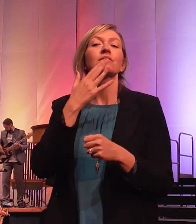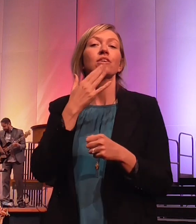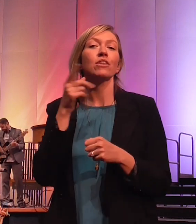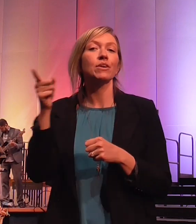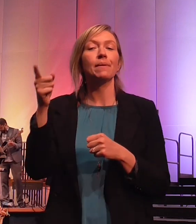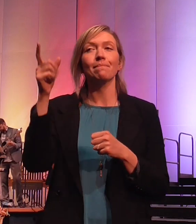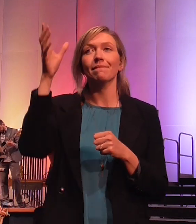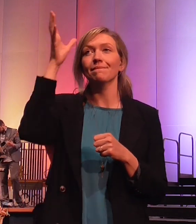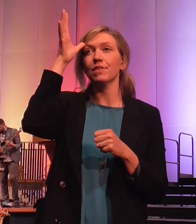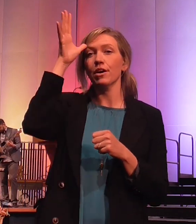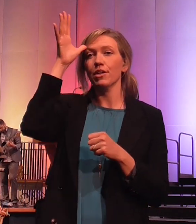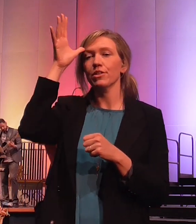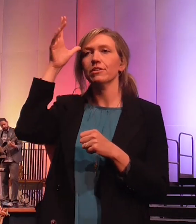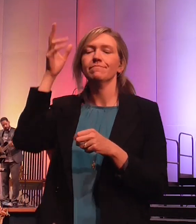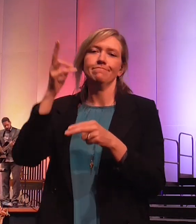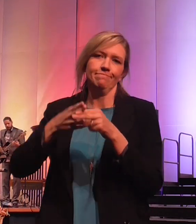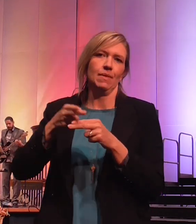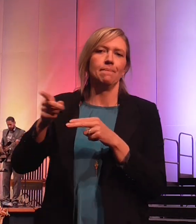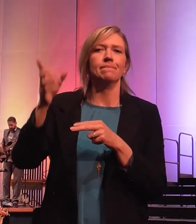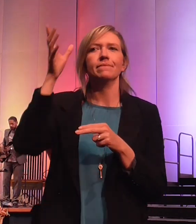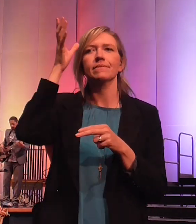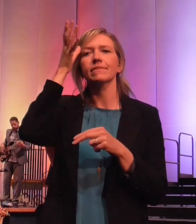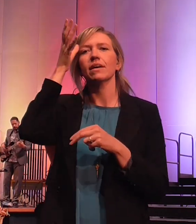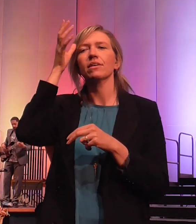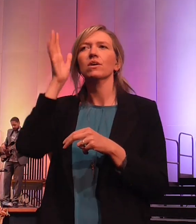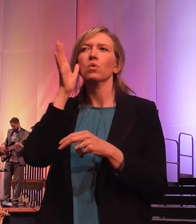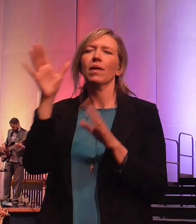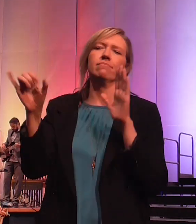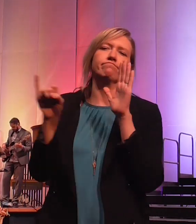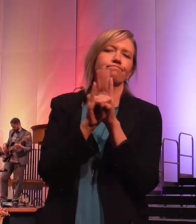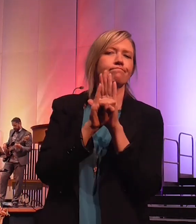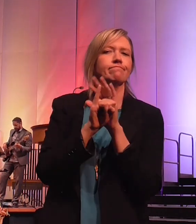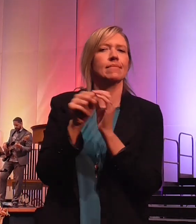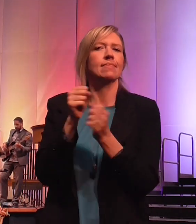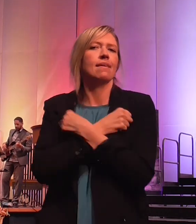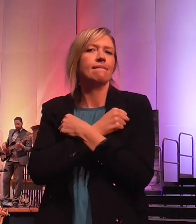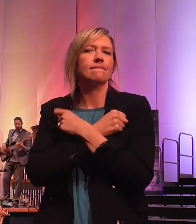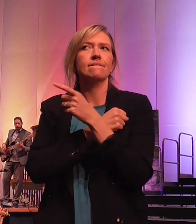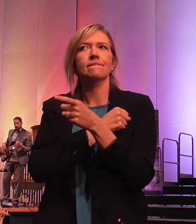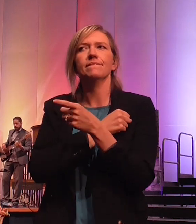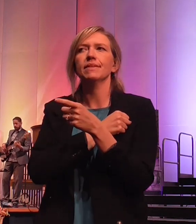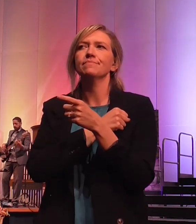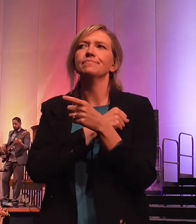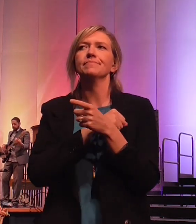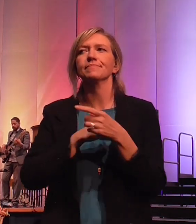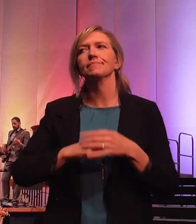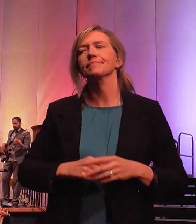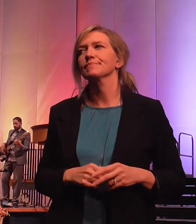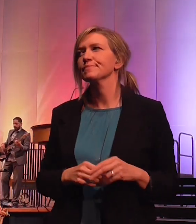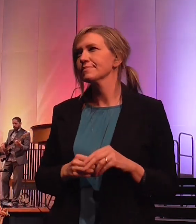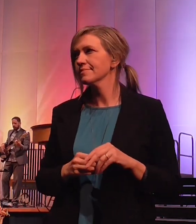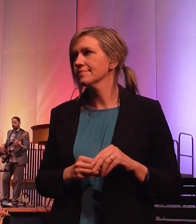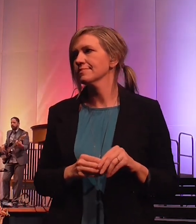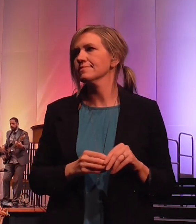him father. Color him father. I'm gonna color this man love. Yes, I will. Color him